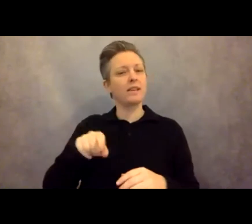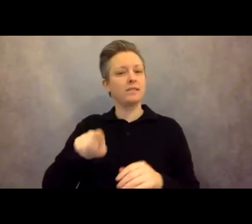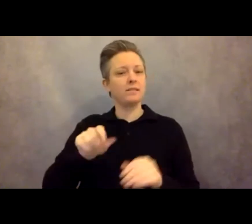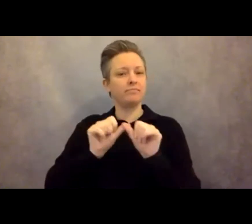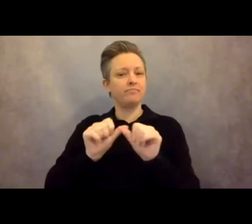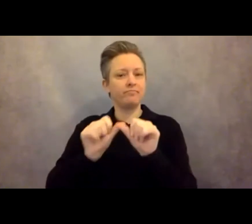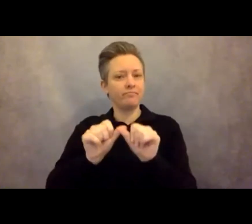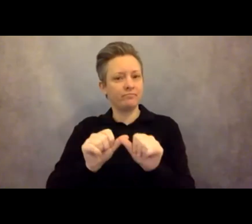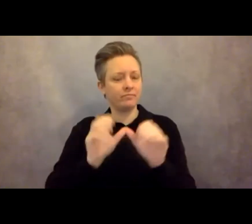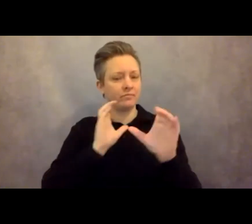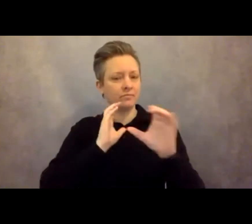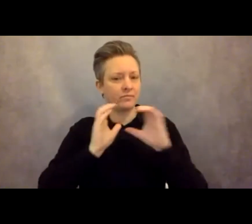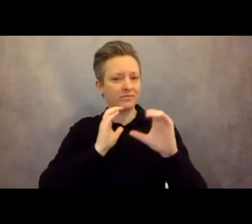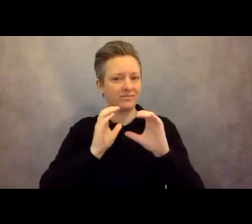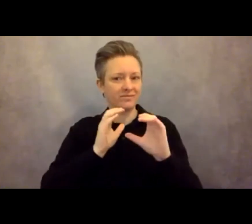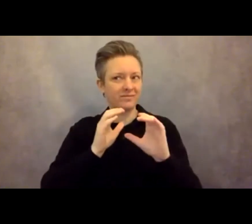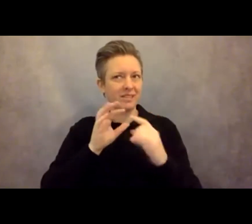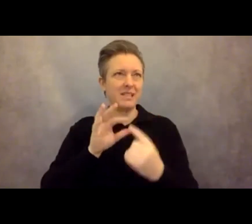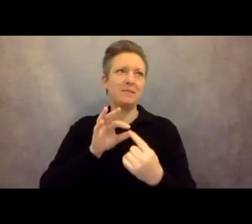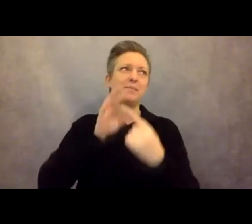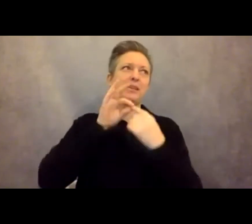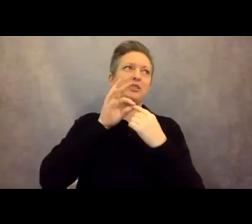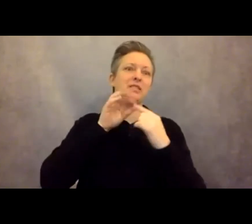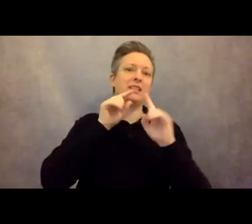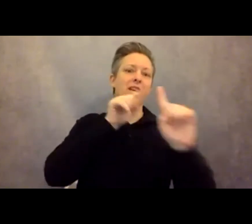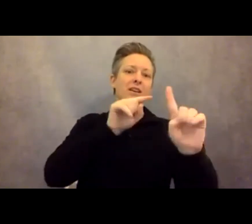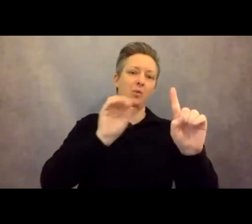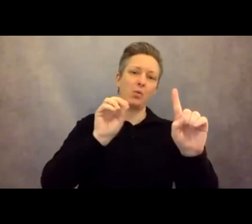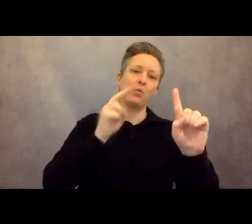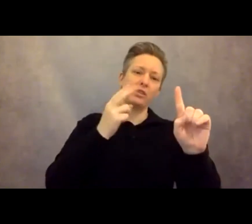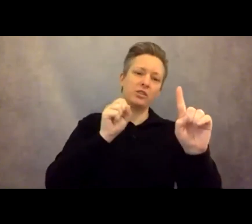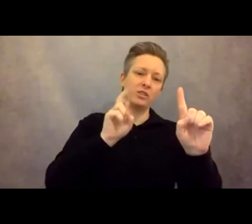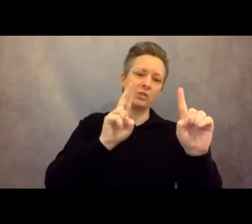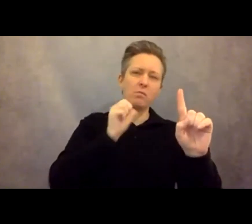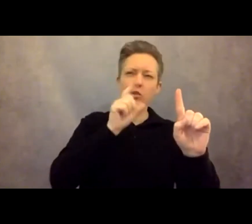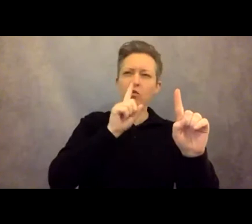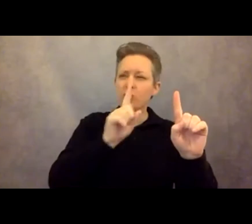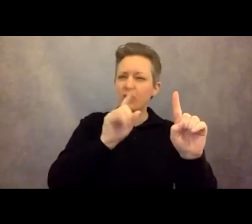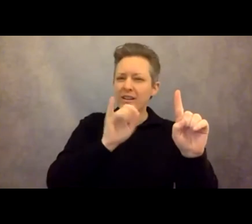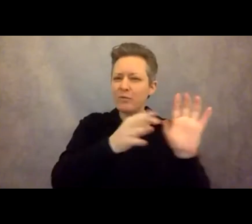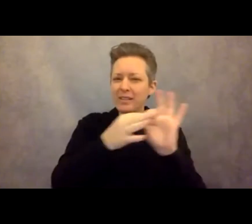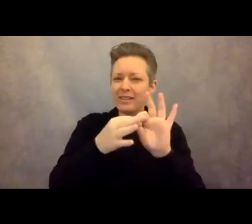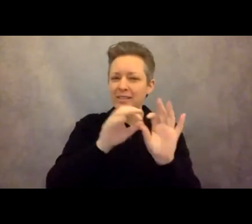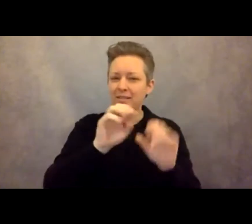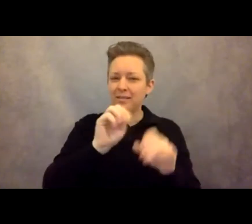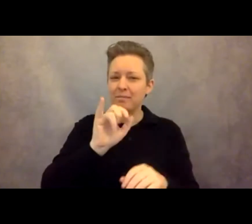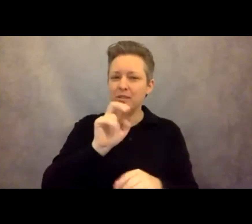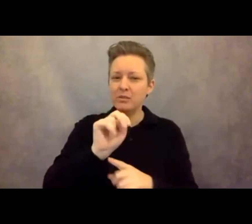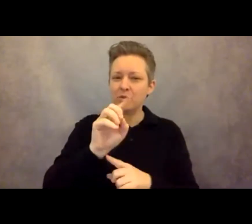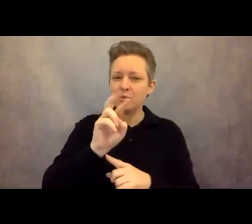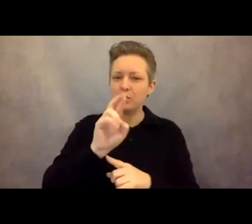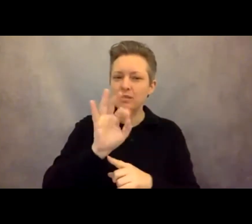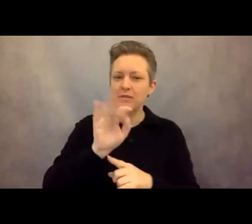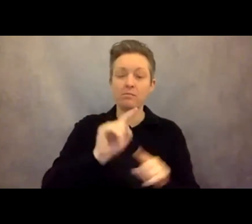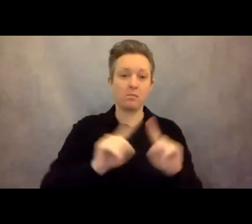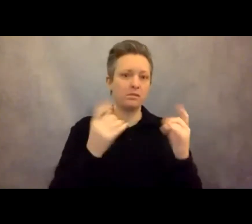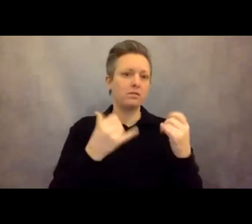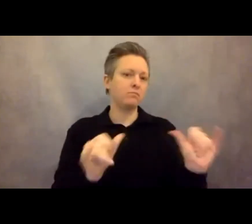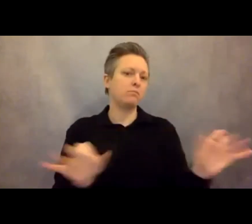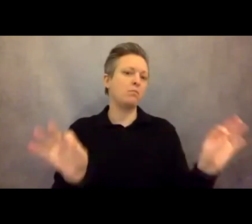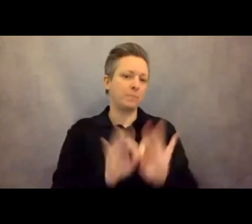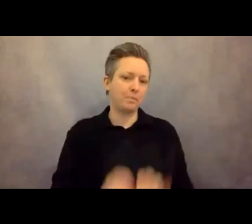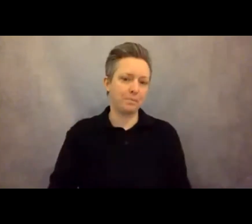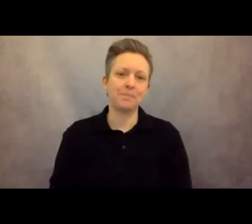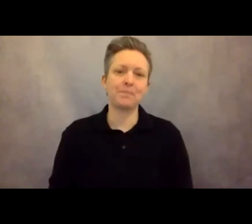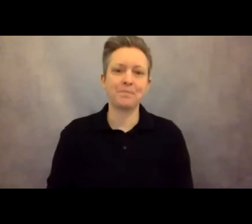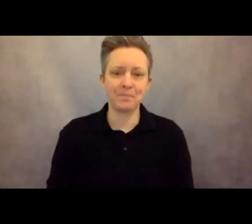on whether or not that is mission drift or not, but something that I think is really important we have conversations about. Thank you,